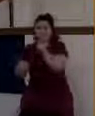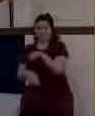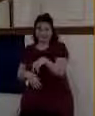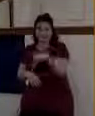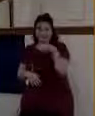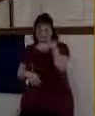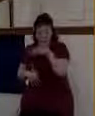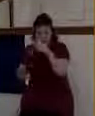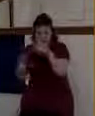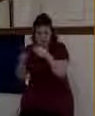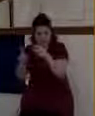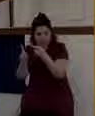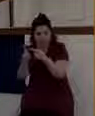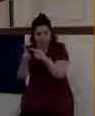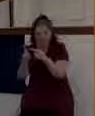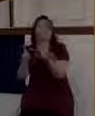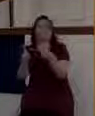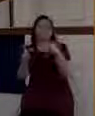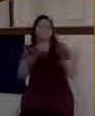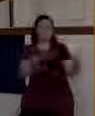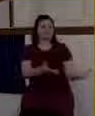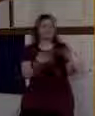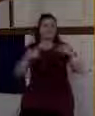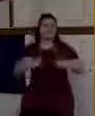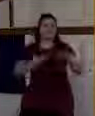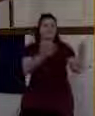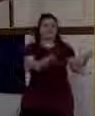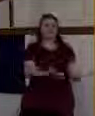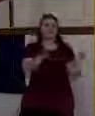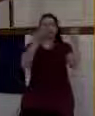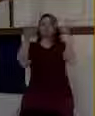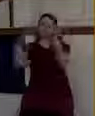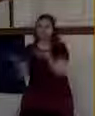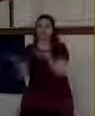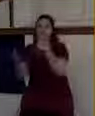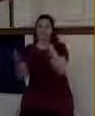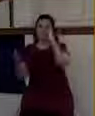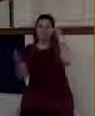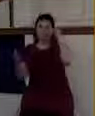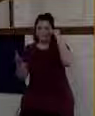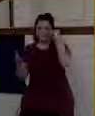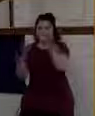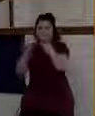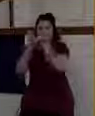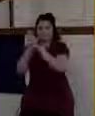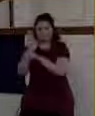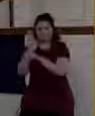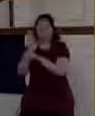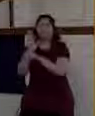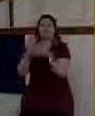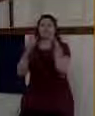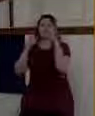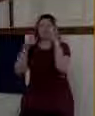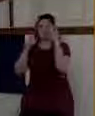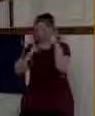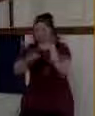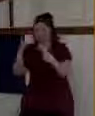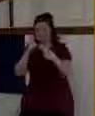the man from Judah to his home, his city in Bethel. He buries him in his own grave. He weeps over